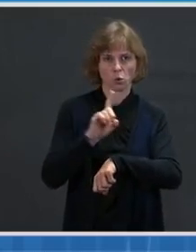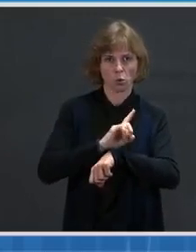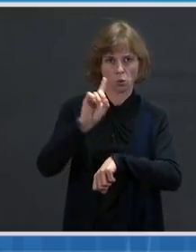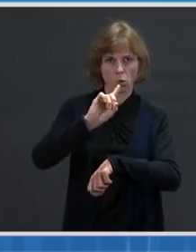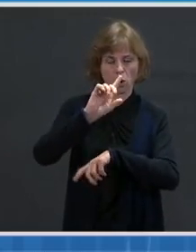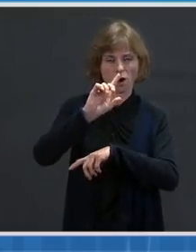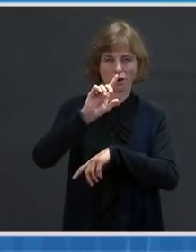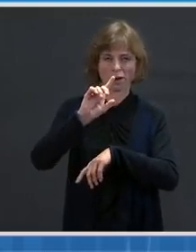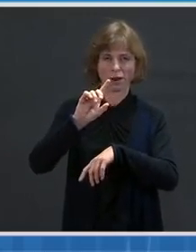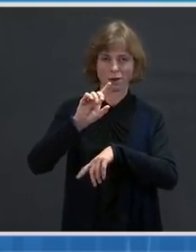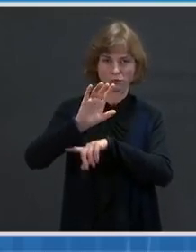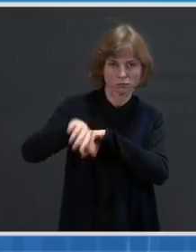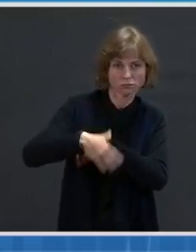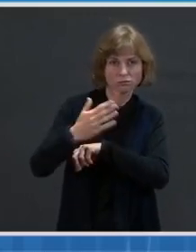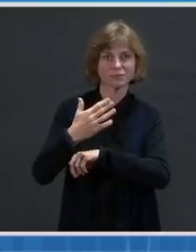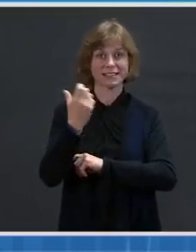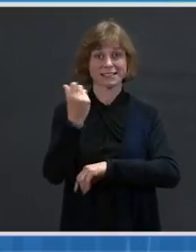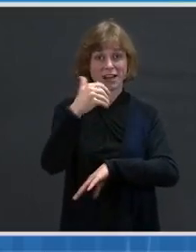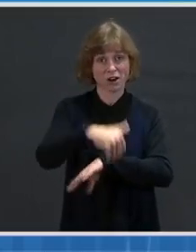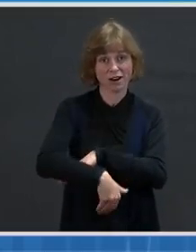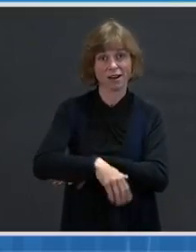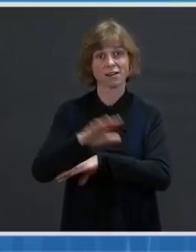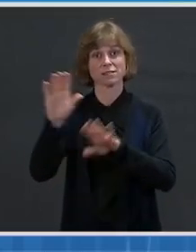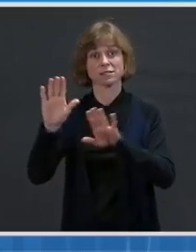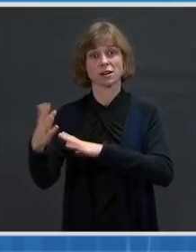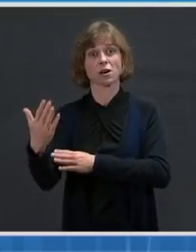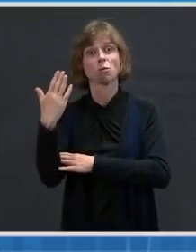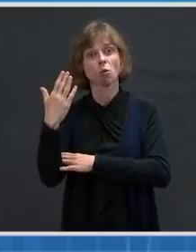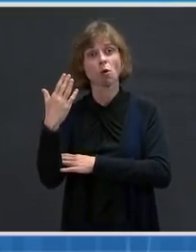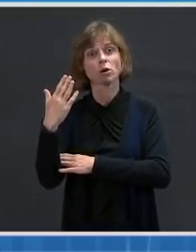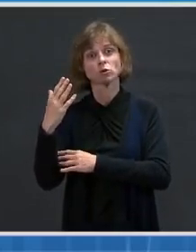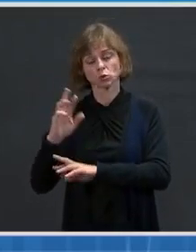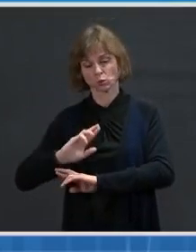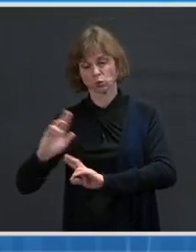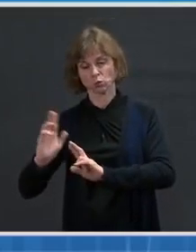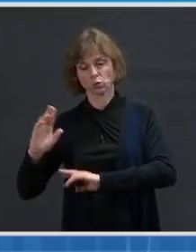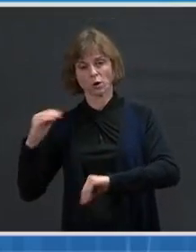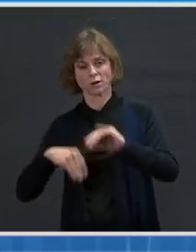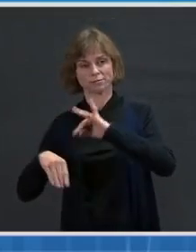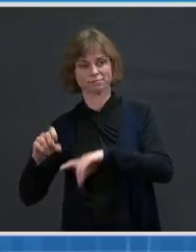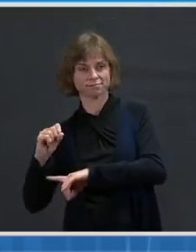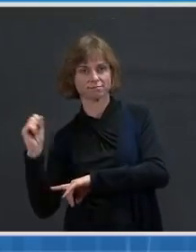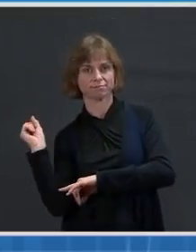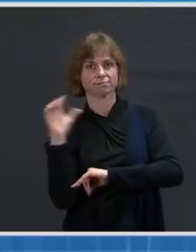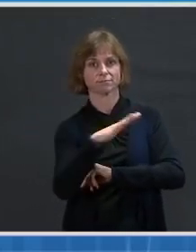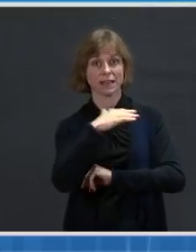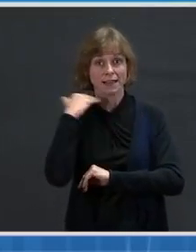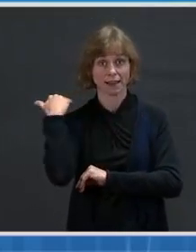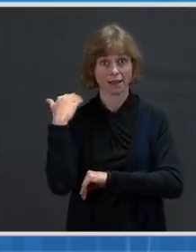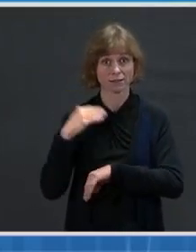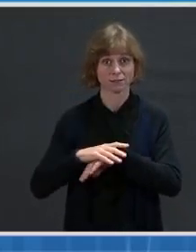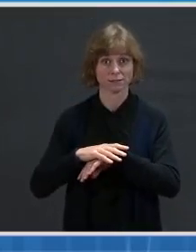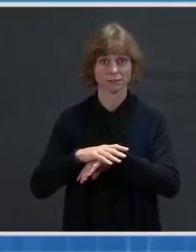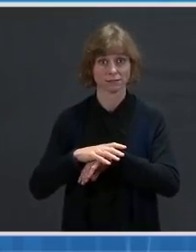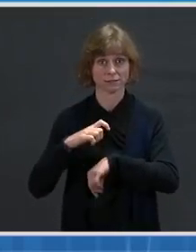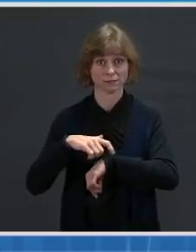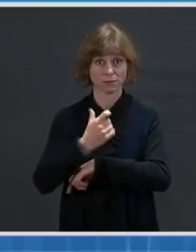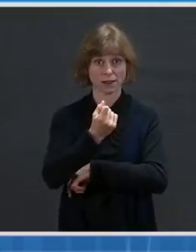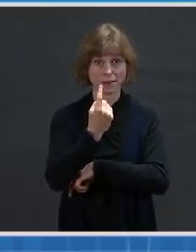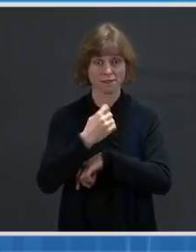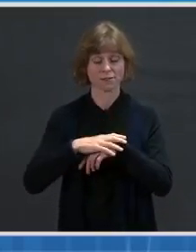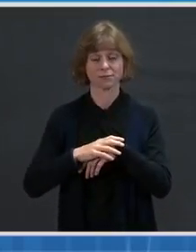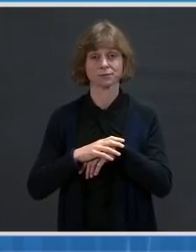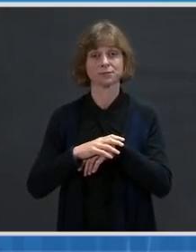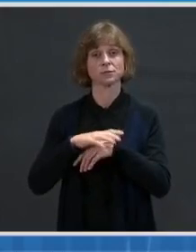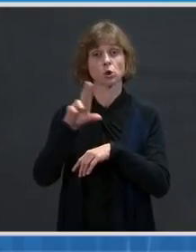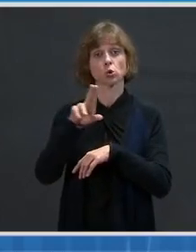Sunday morning, to prepare shipments to meet an 11 a.m. transit deadline. On Sunday, UPS extended